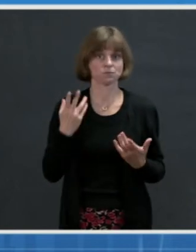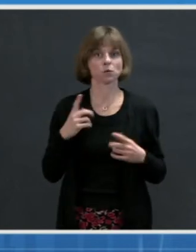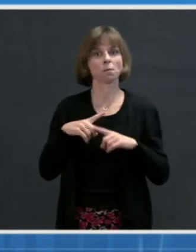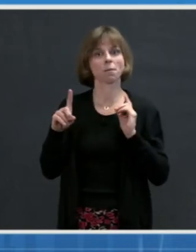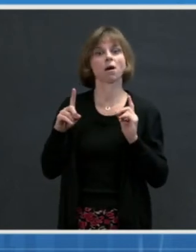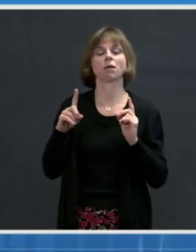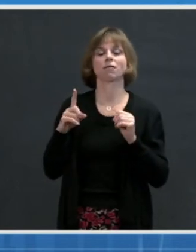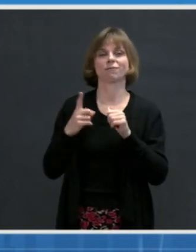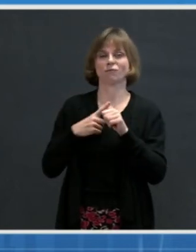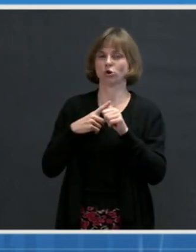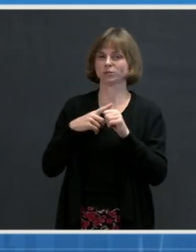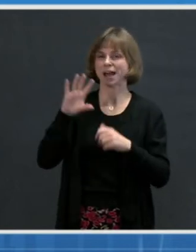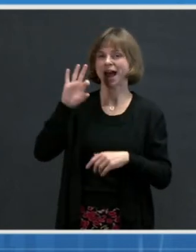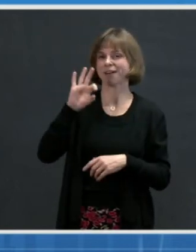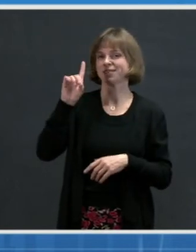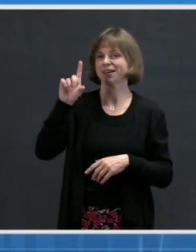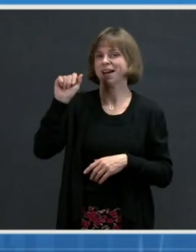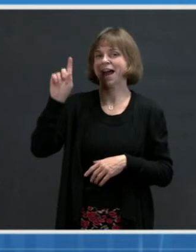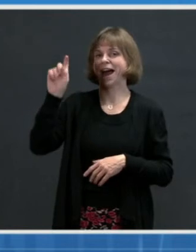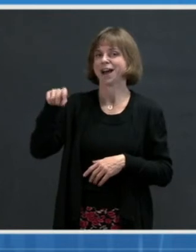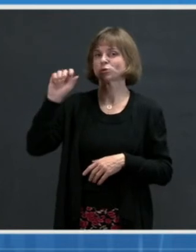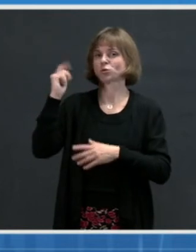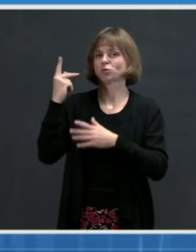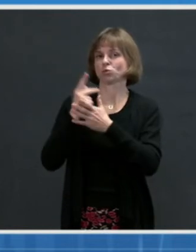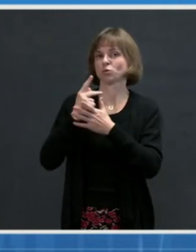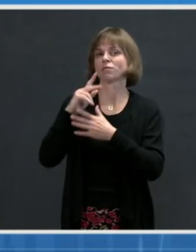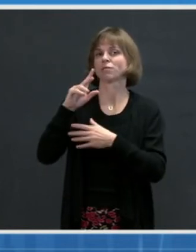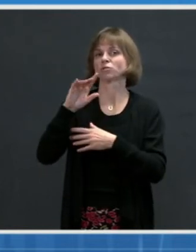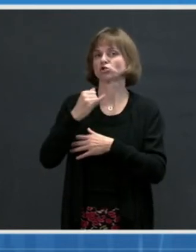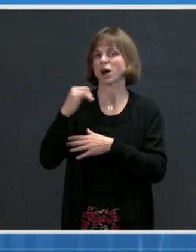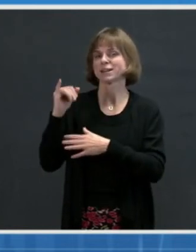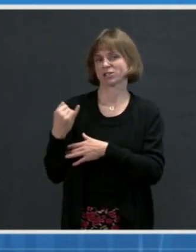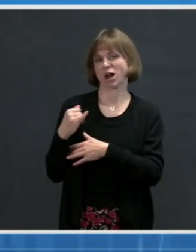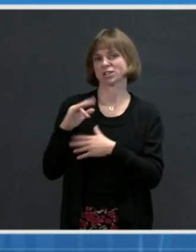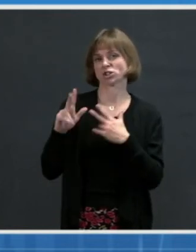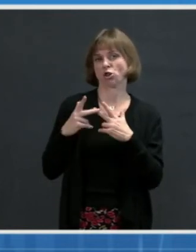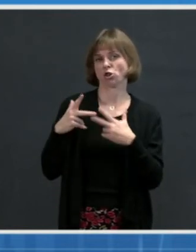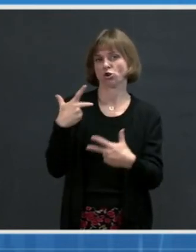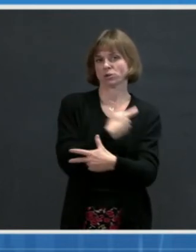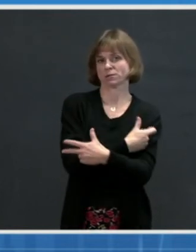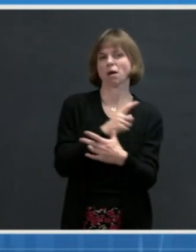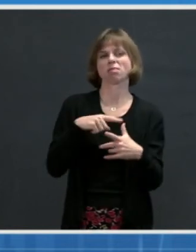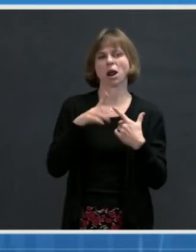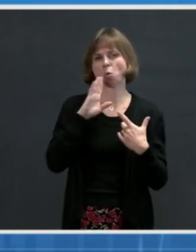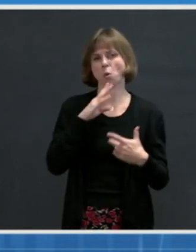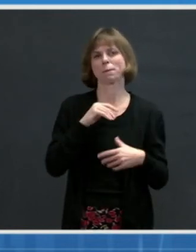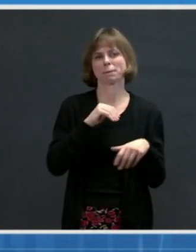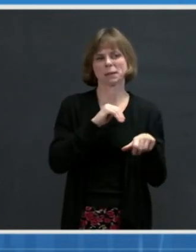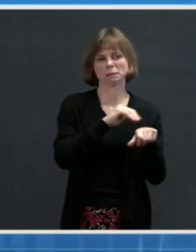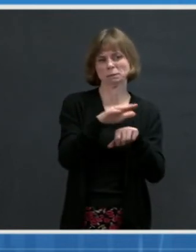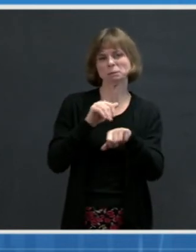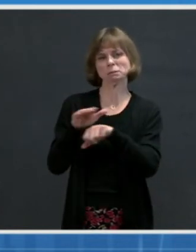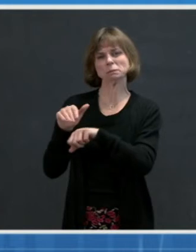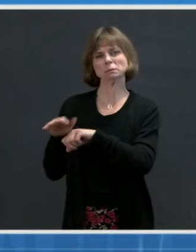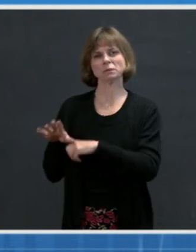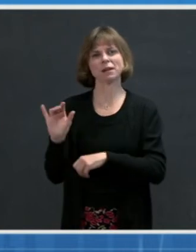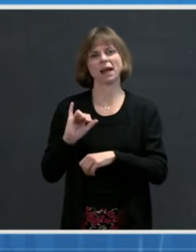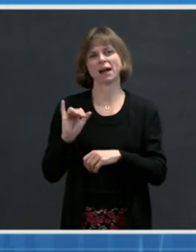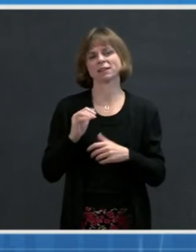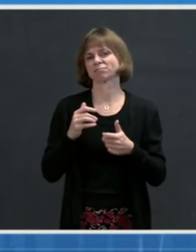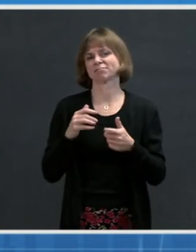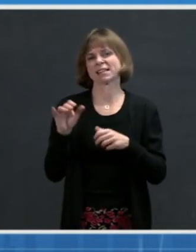approve Johnson & Johnson as our third effective vaccine, it'll be distributed along the same lines as our current